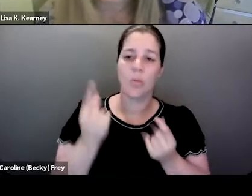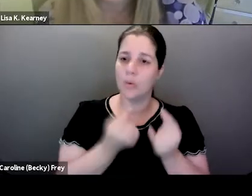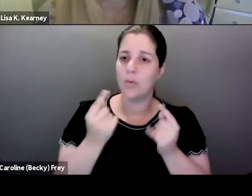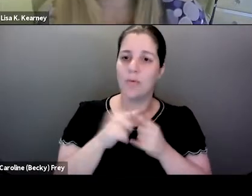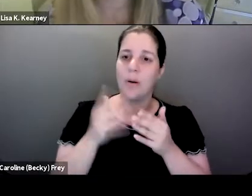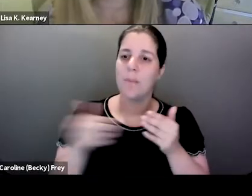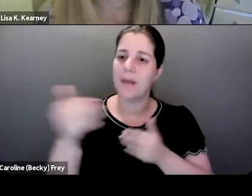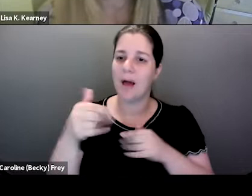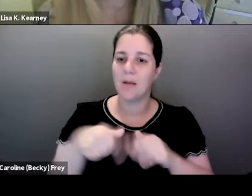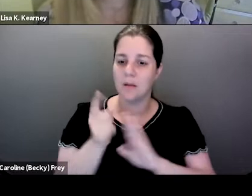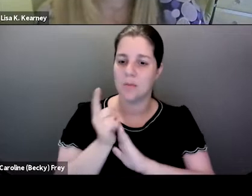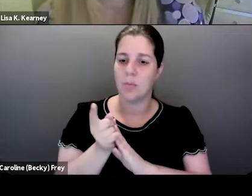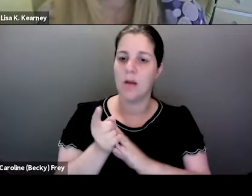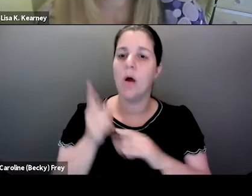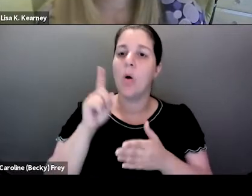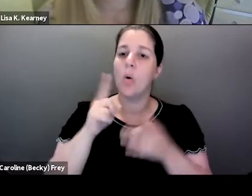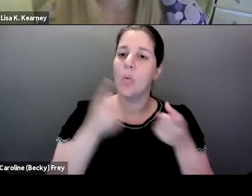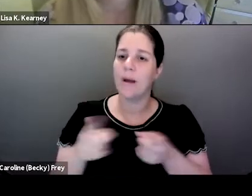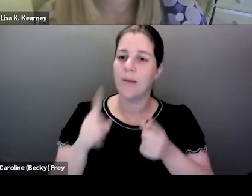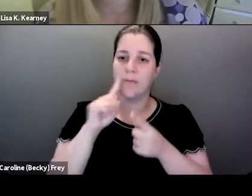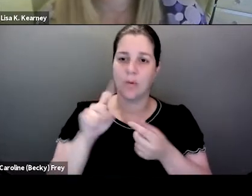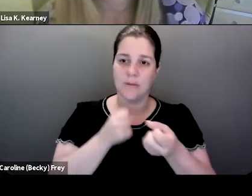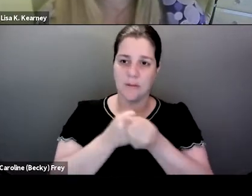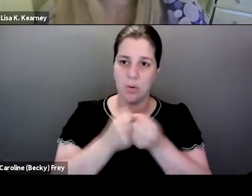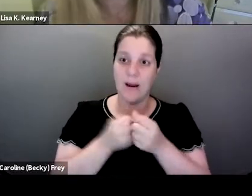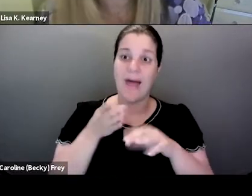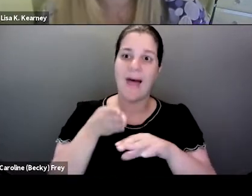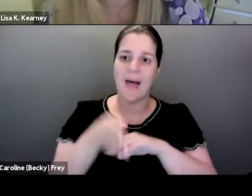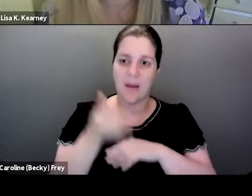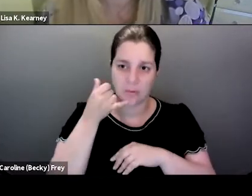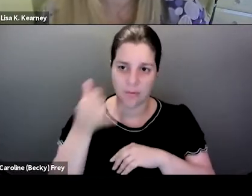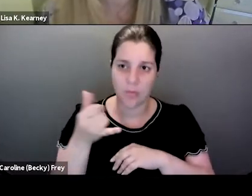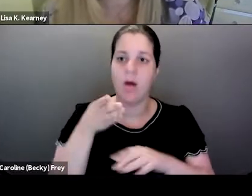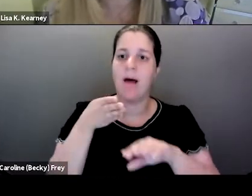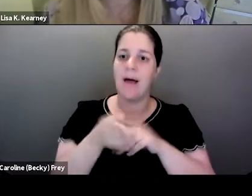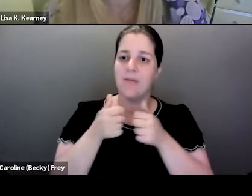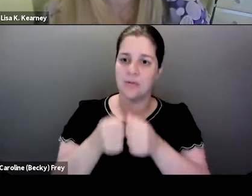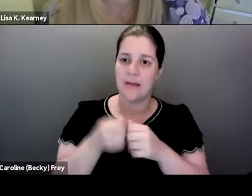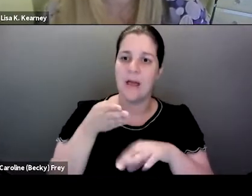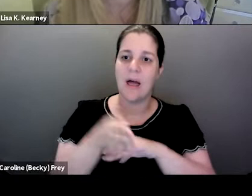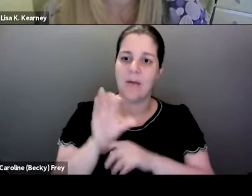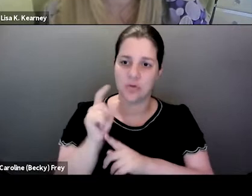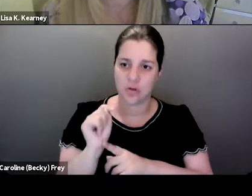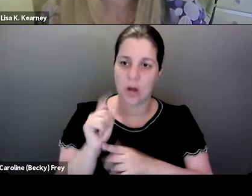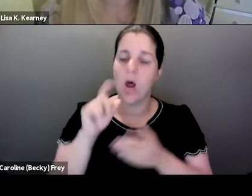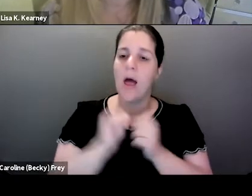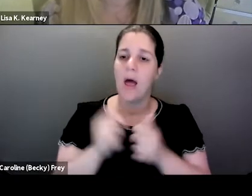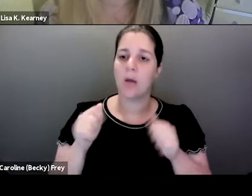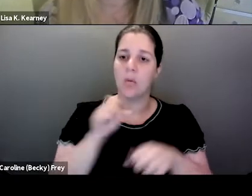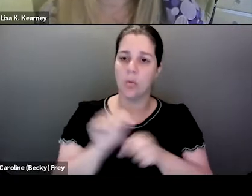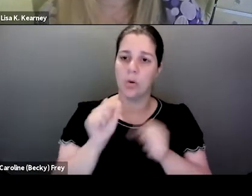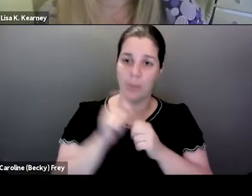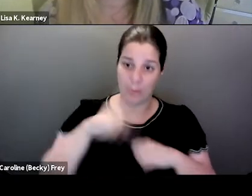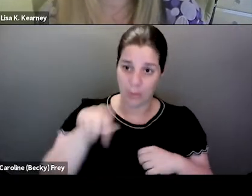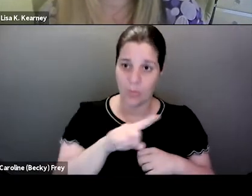support after the call, after the chat, after the text, and how can we work with all of you across the community to